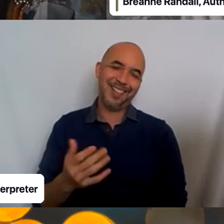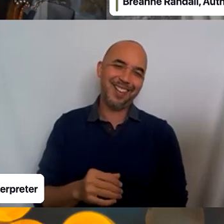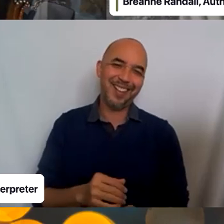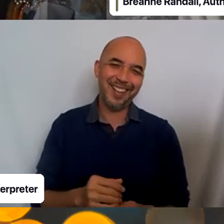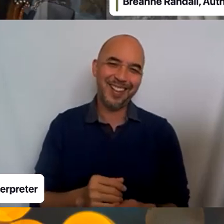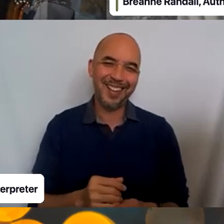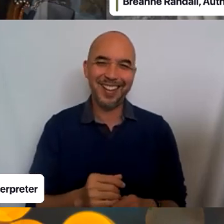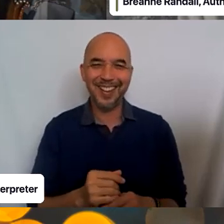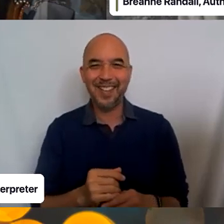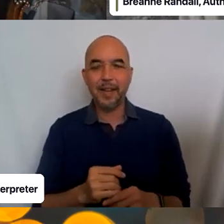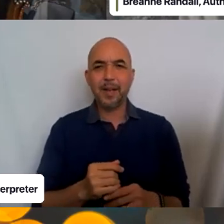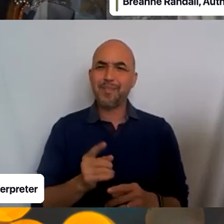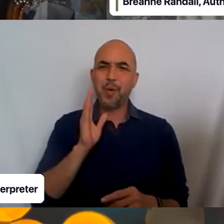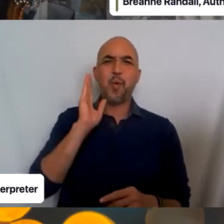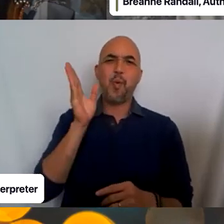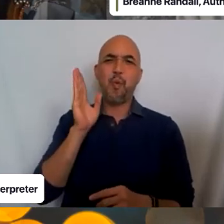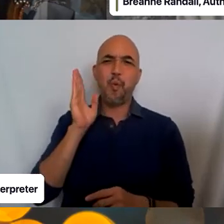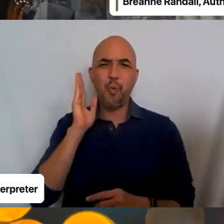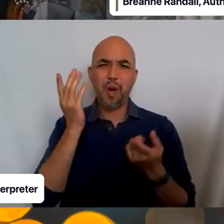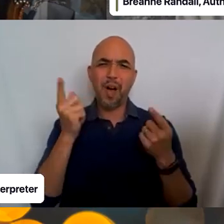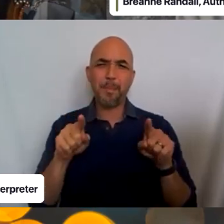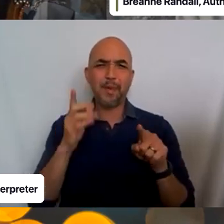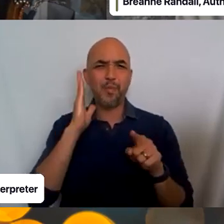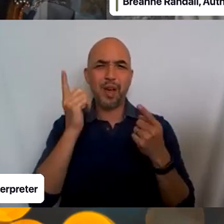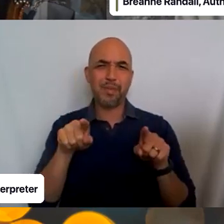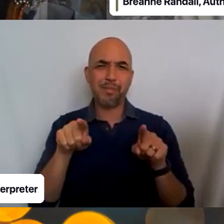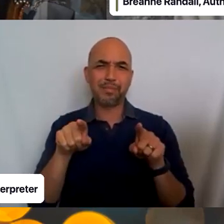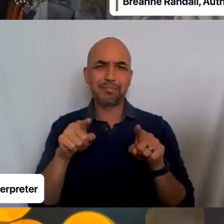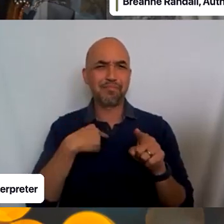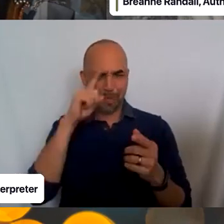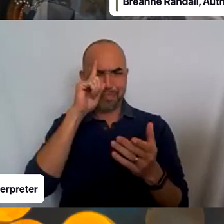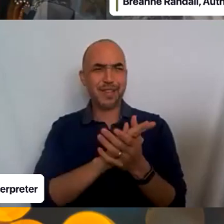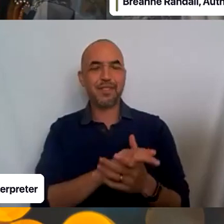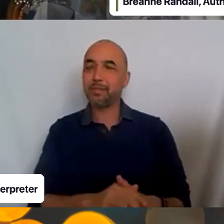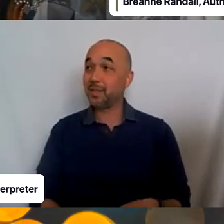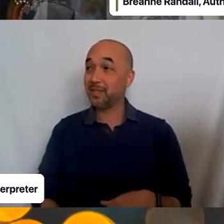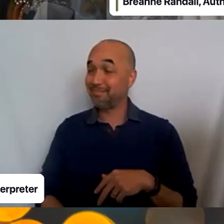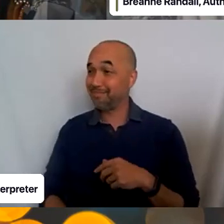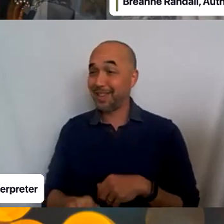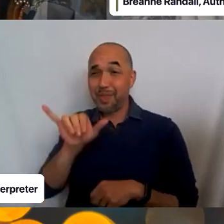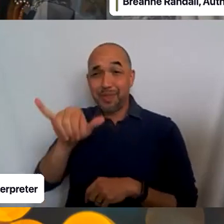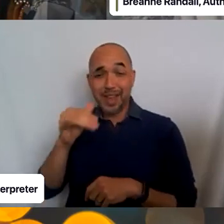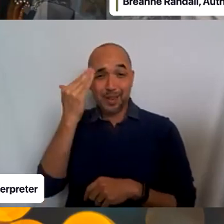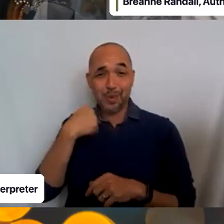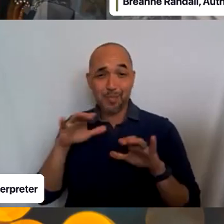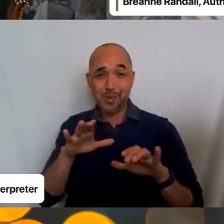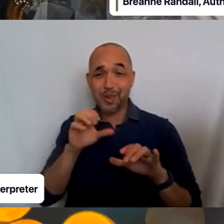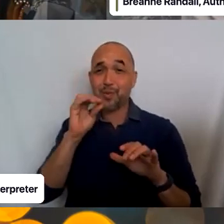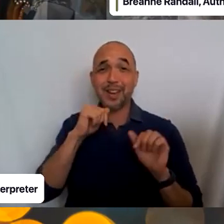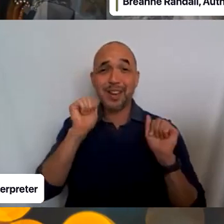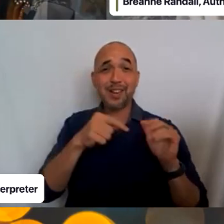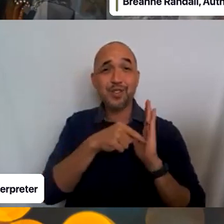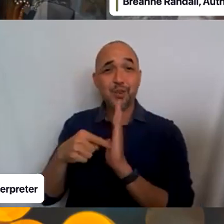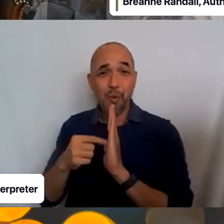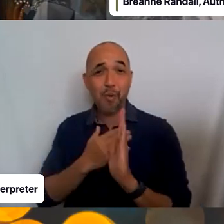like, I believe it's going to happen. It's going to happen. I believe you. I believe in you. I'm like, this is why I'm doing it too, so I can show them, don't